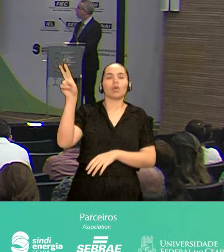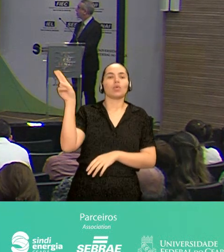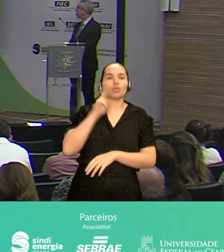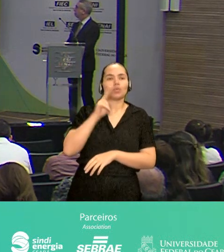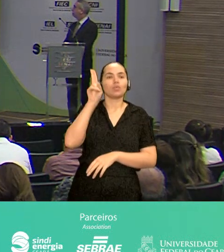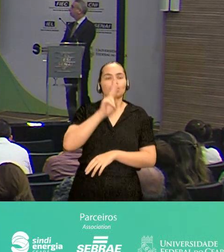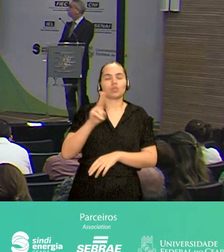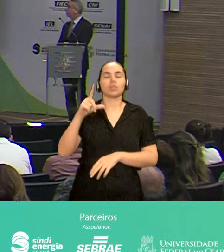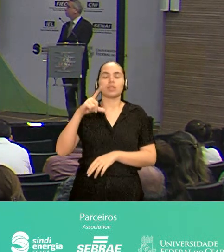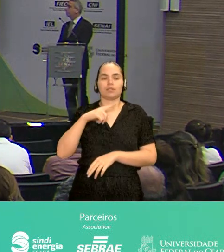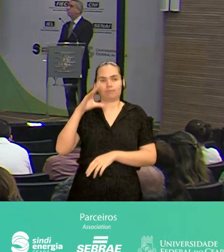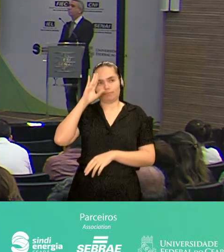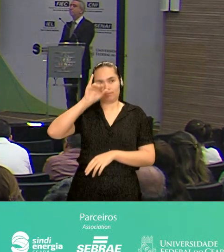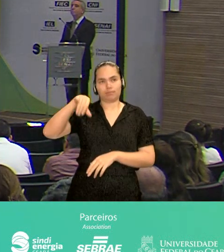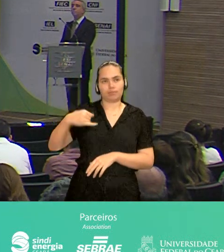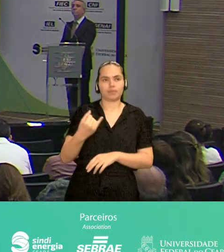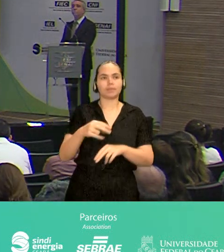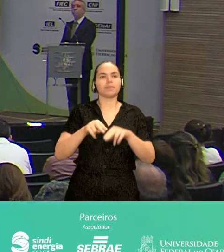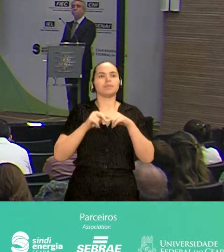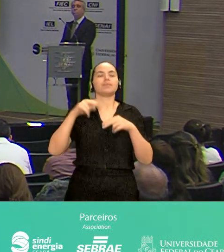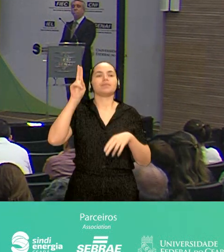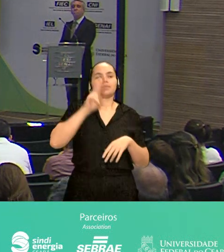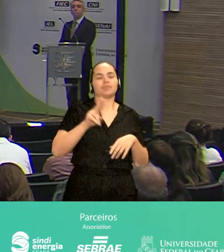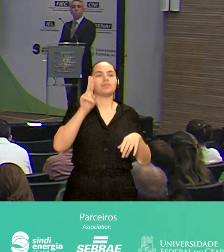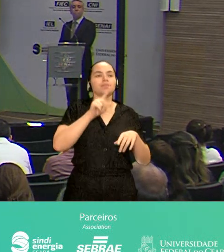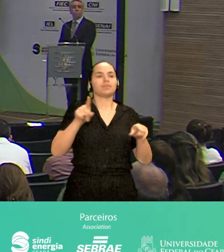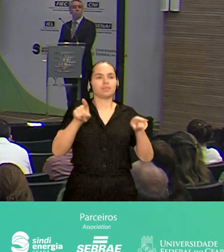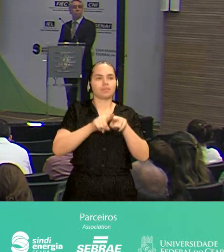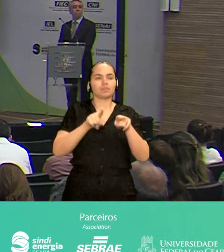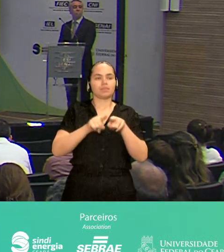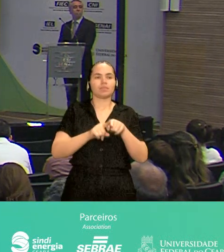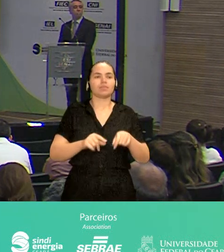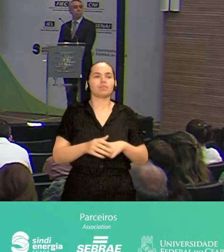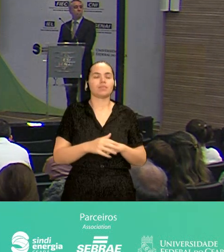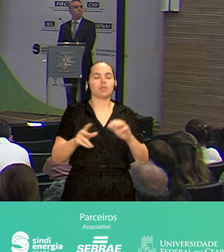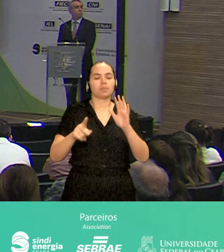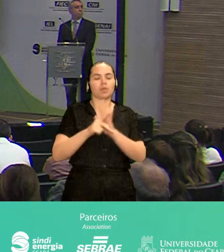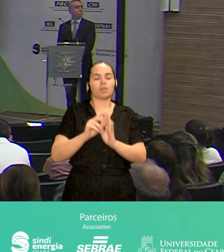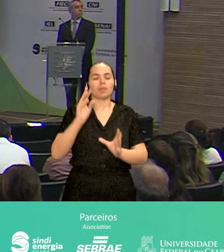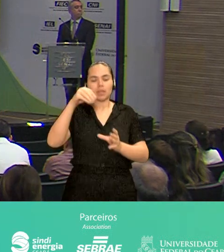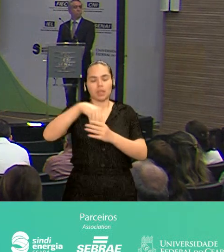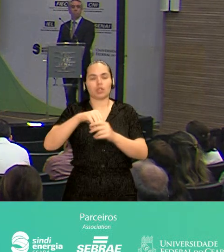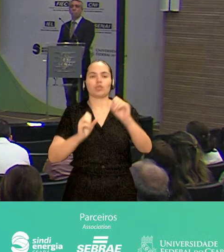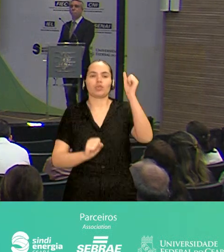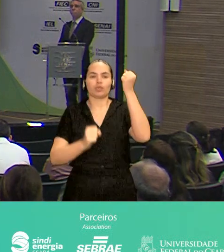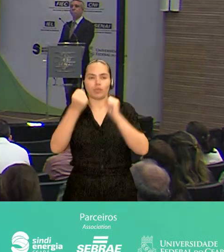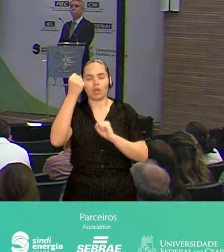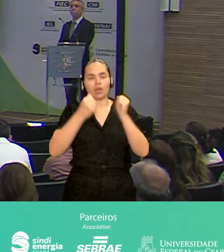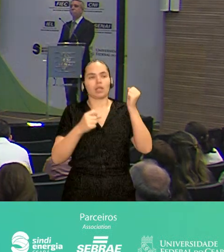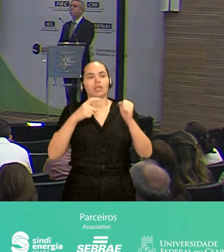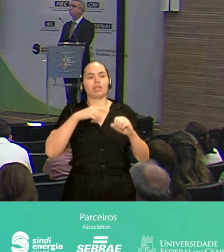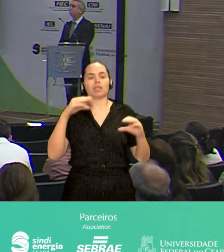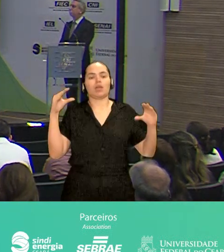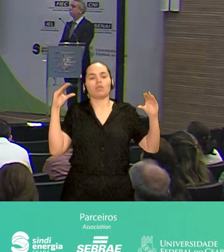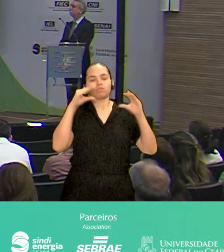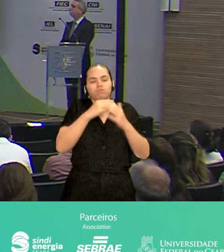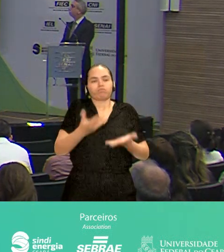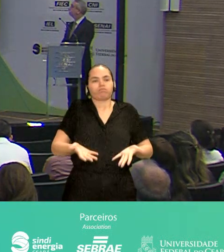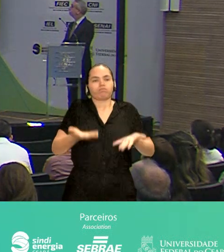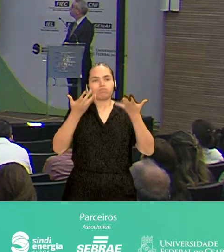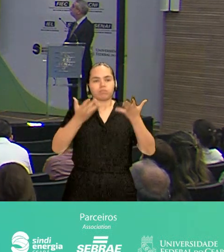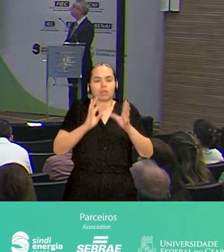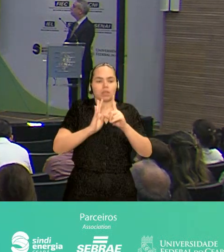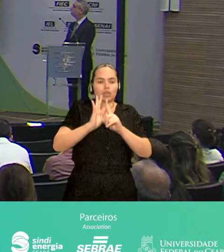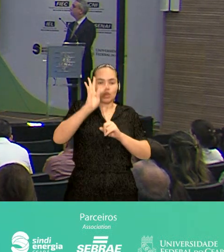in the electrolyzation processes, use it for heating houses, and so today, so